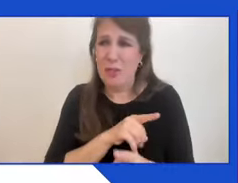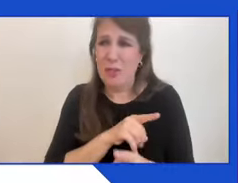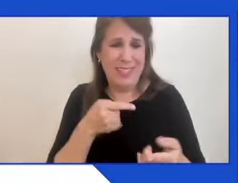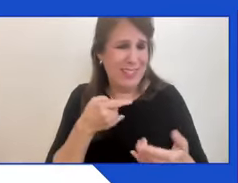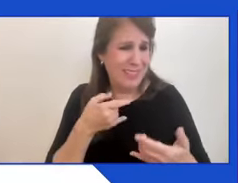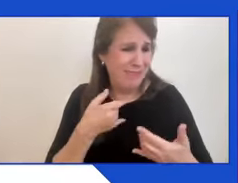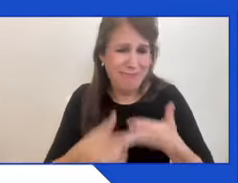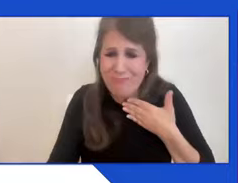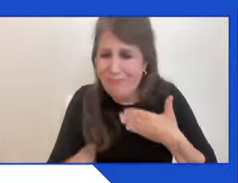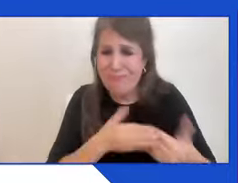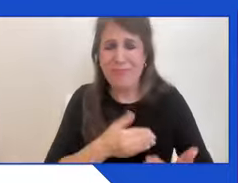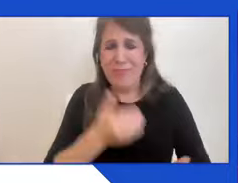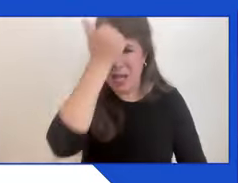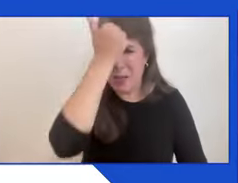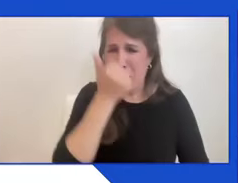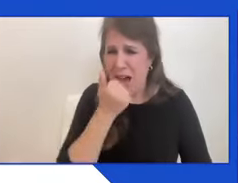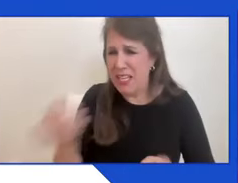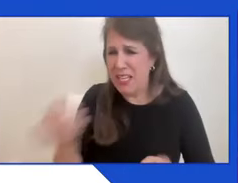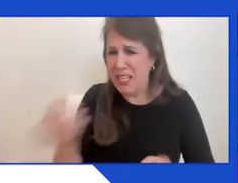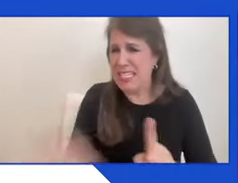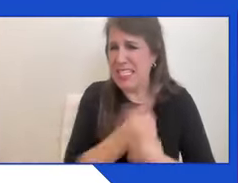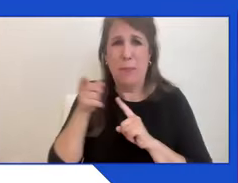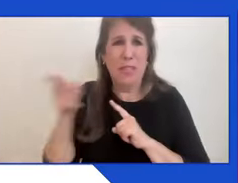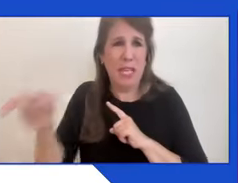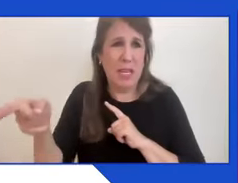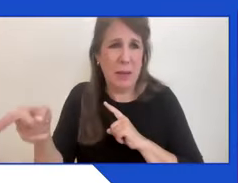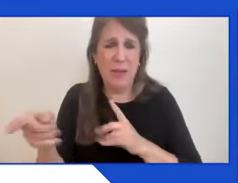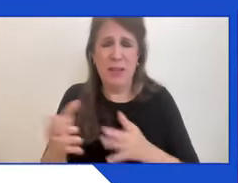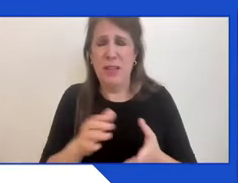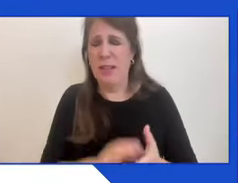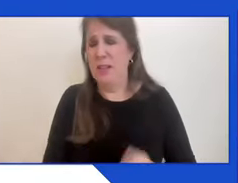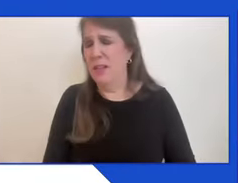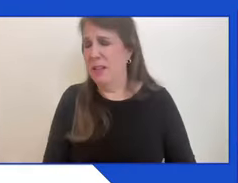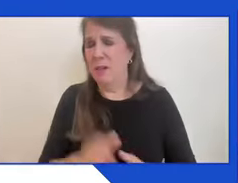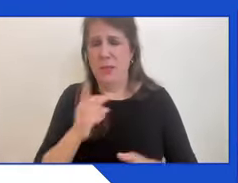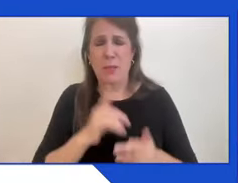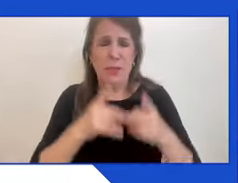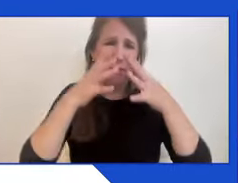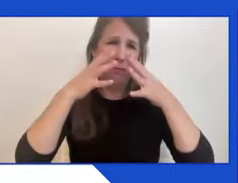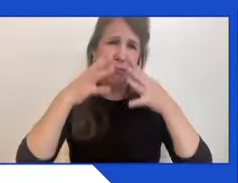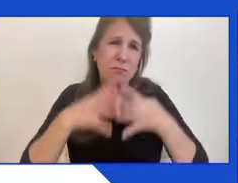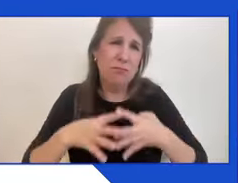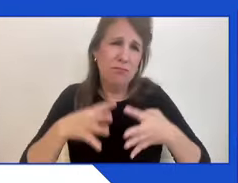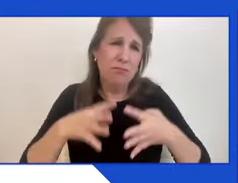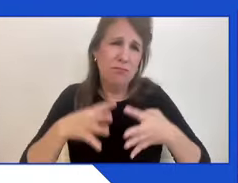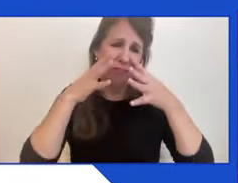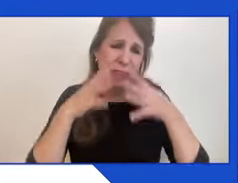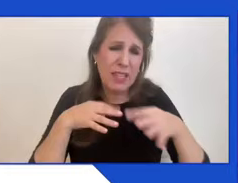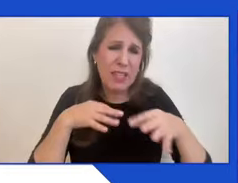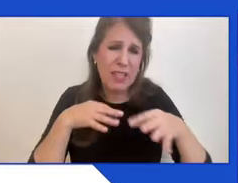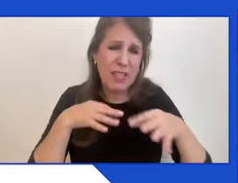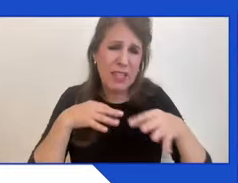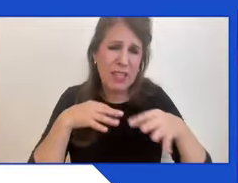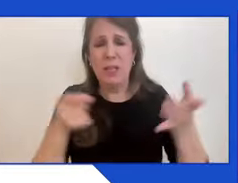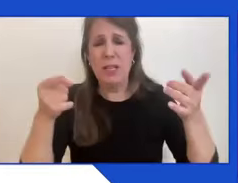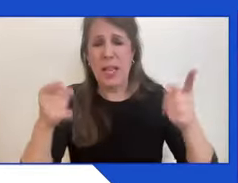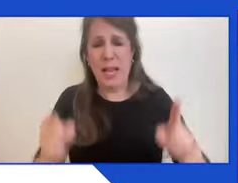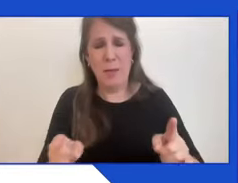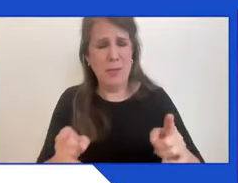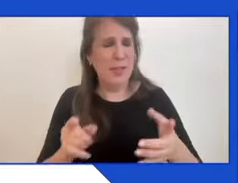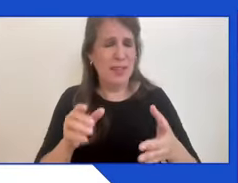family recounted the inhumanity of the attack, the destruction of their home,